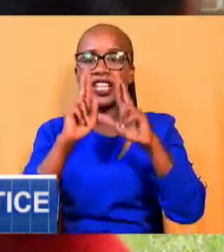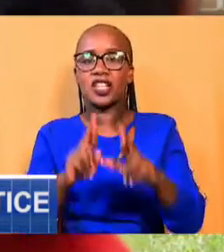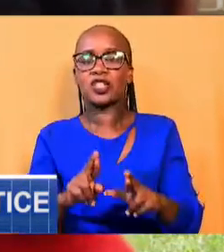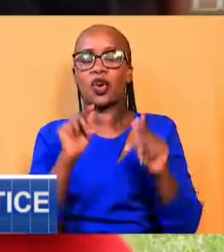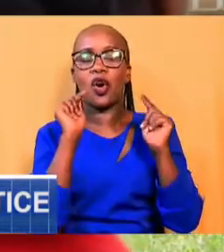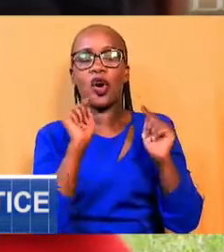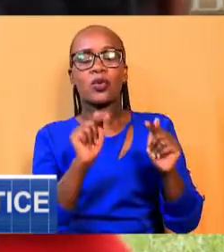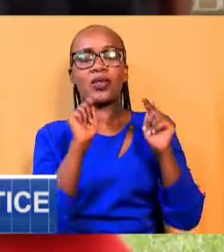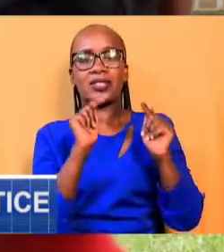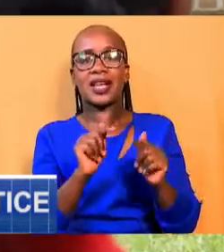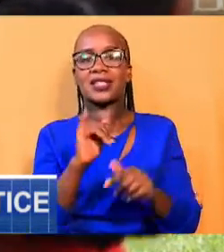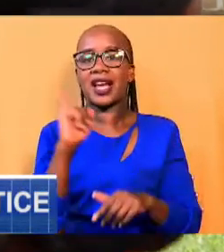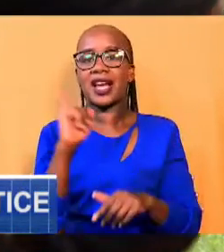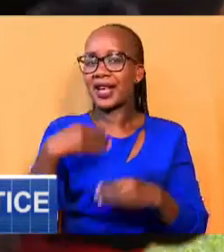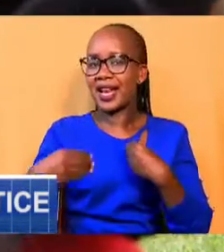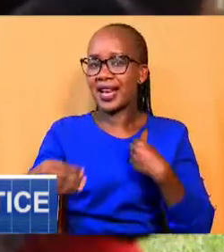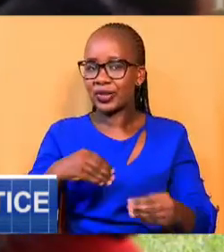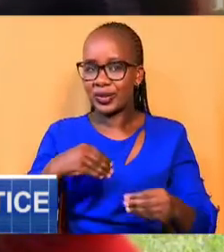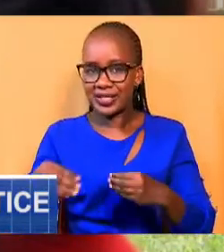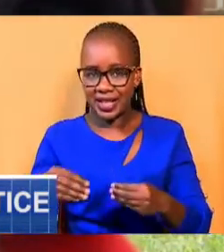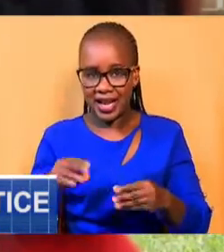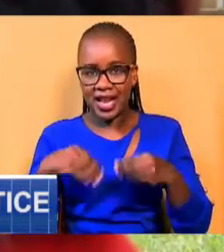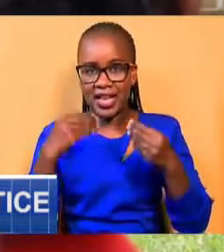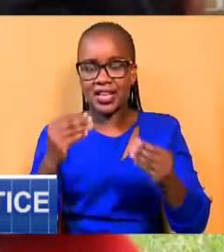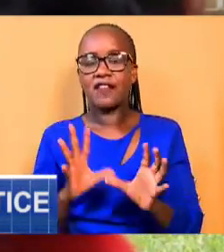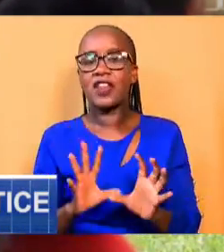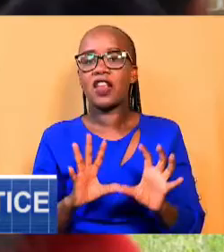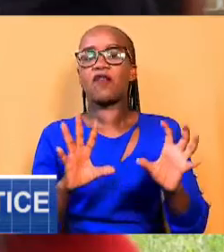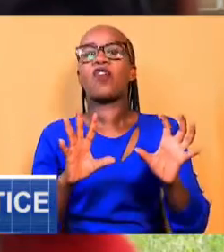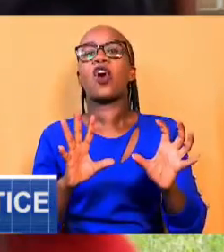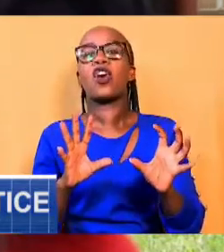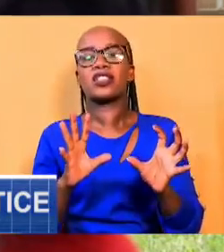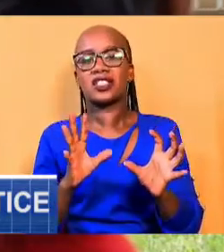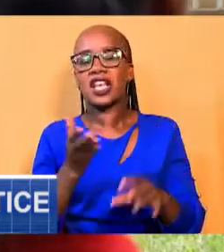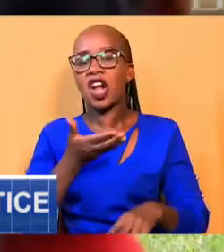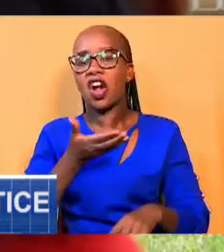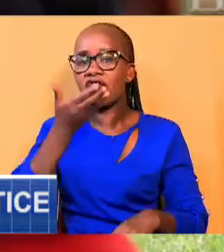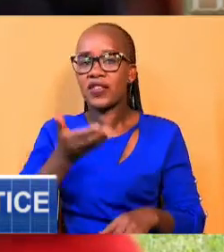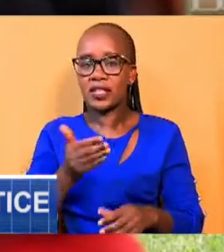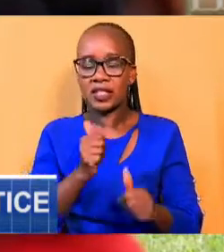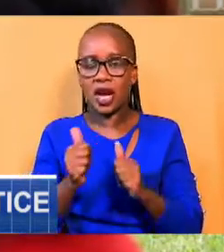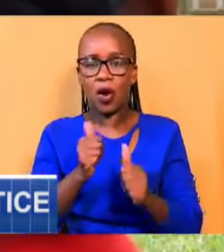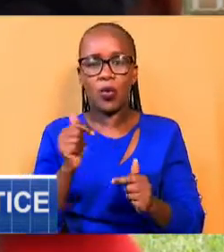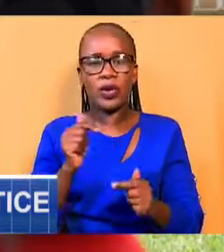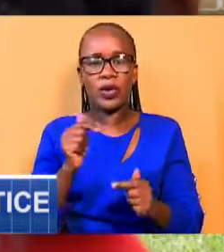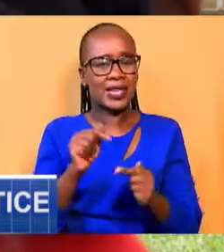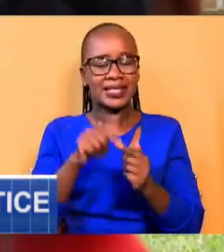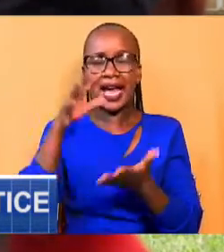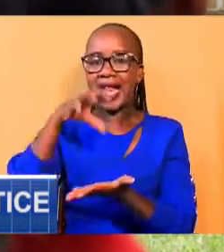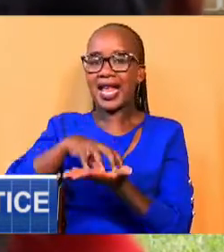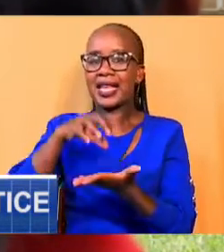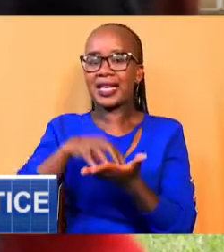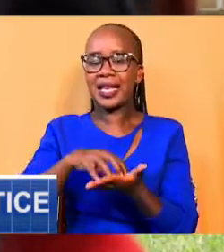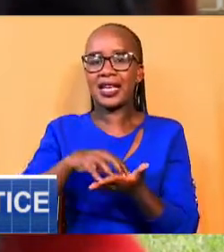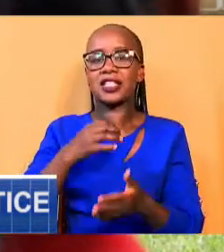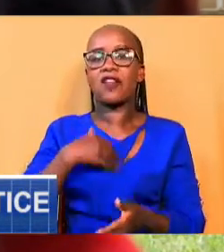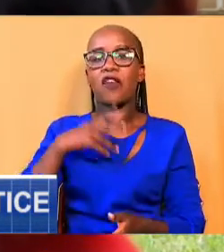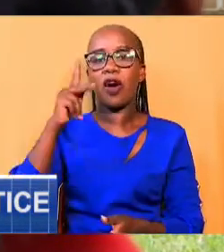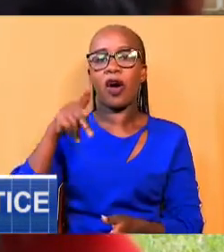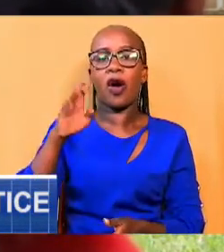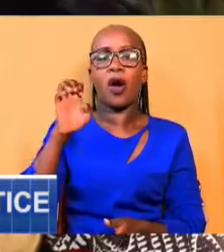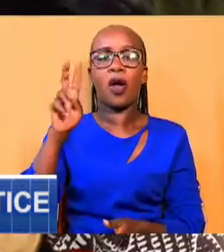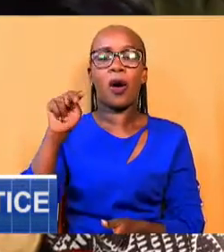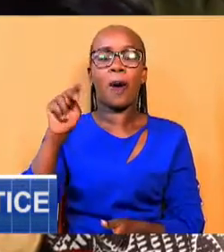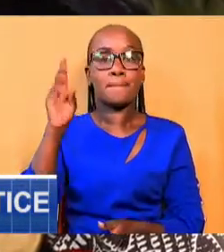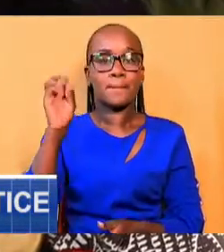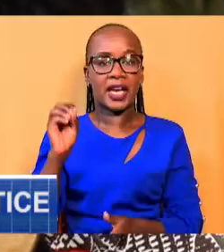in suspects with intellectual disabilities giving false confession, which was the exact case for Pendo and